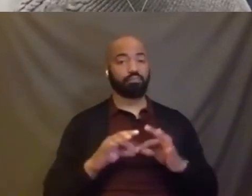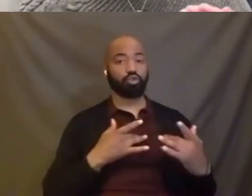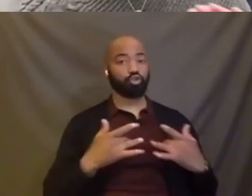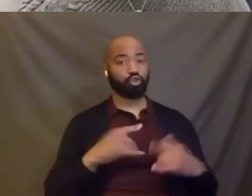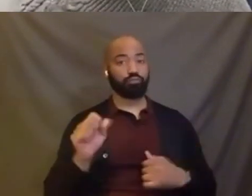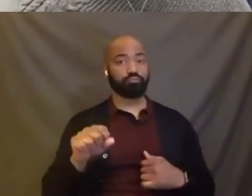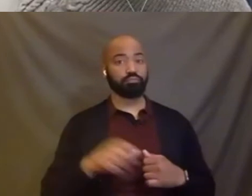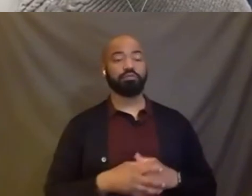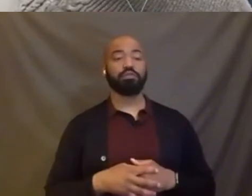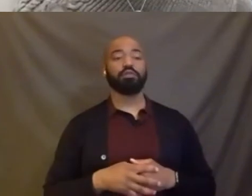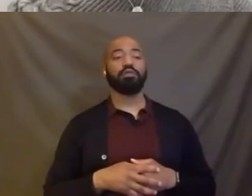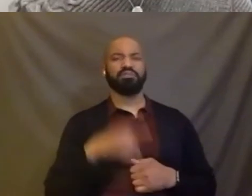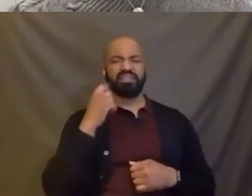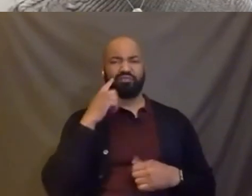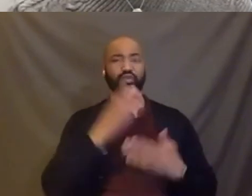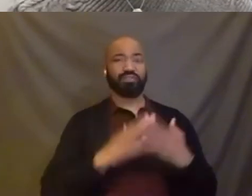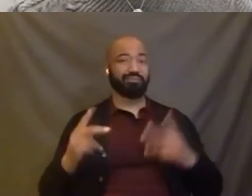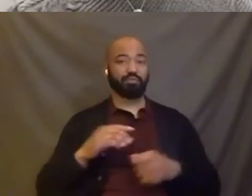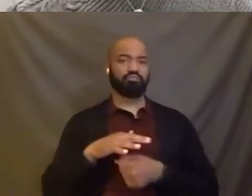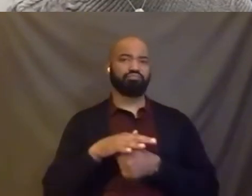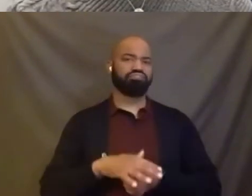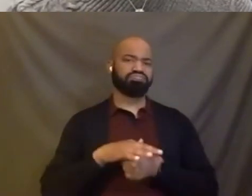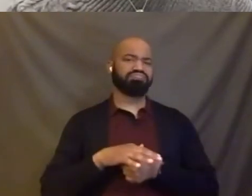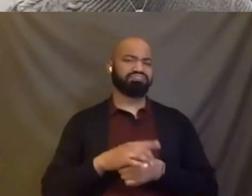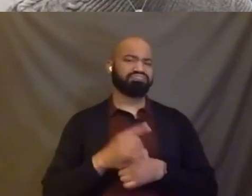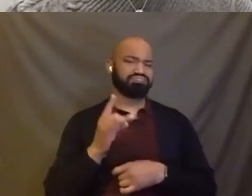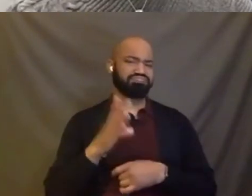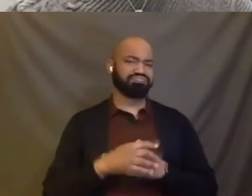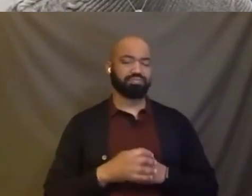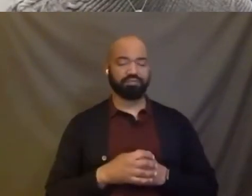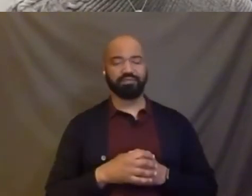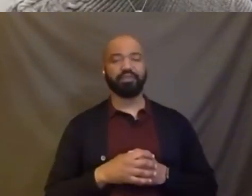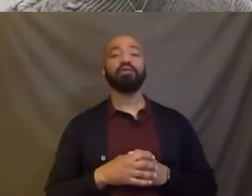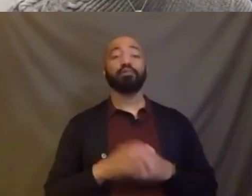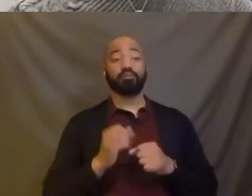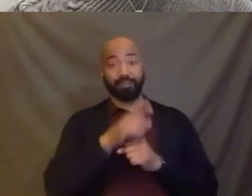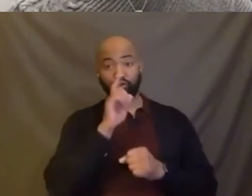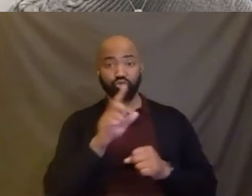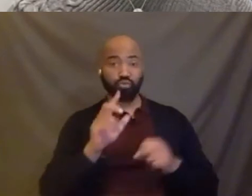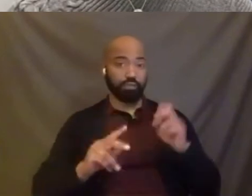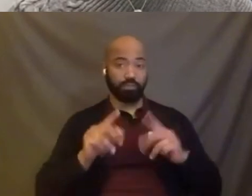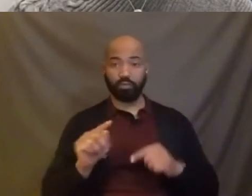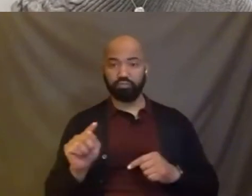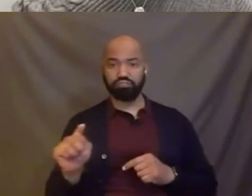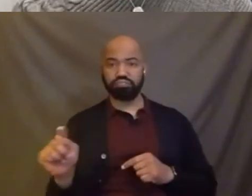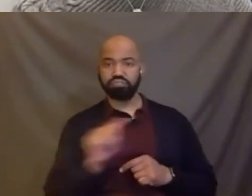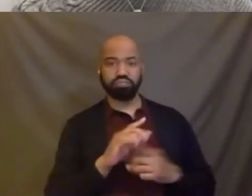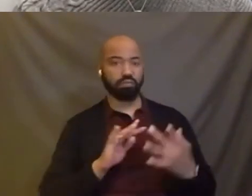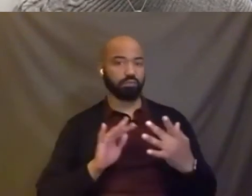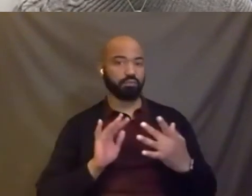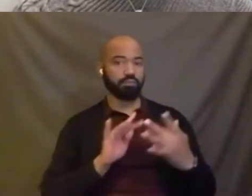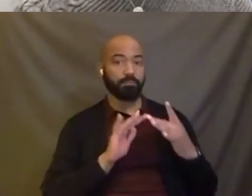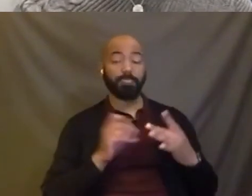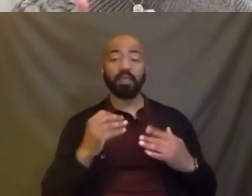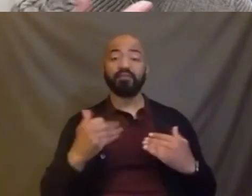that can be a major stressor, I would just really want people to reach out to, if you have a